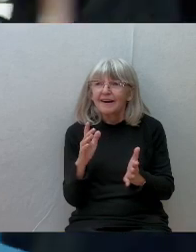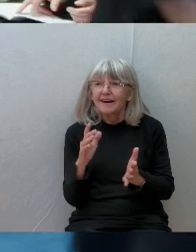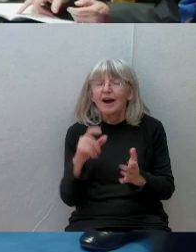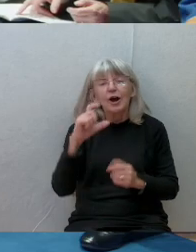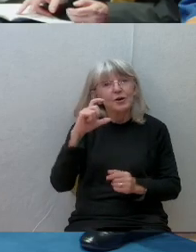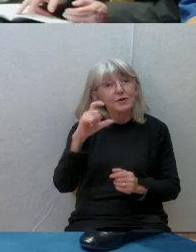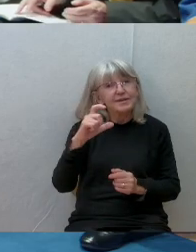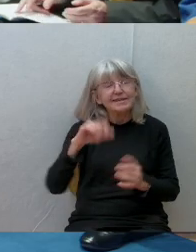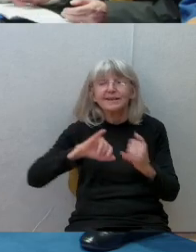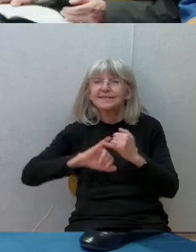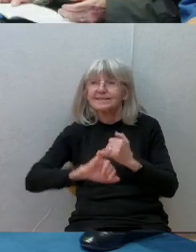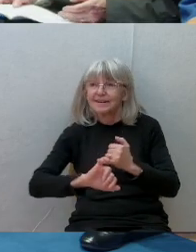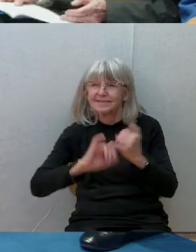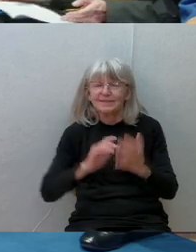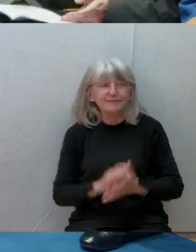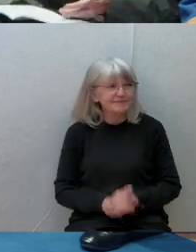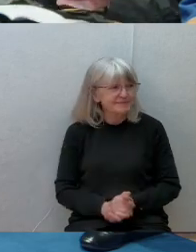Christy Stenson.